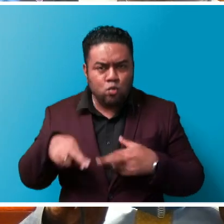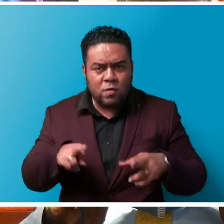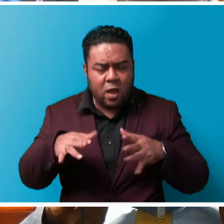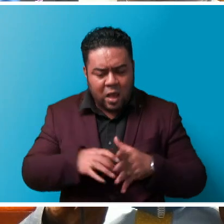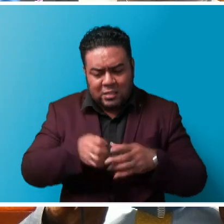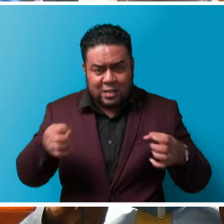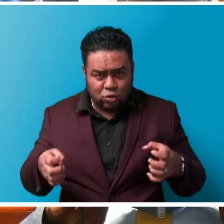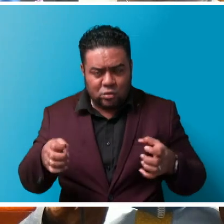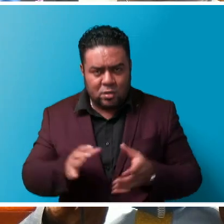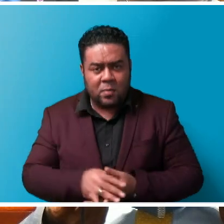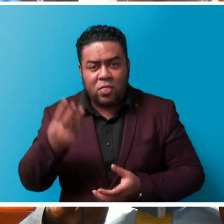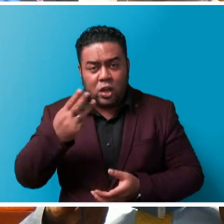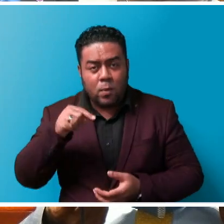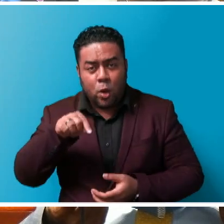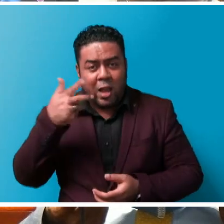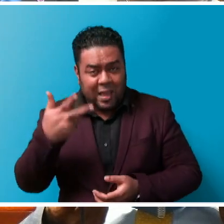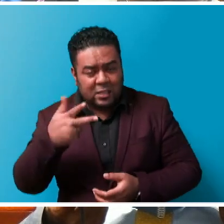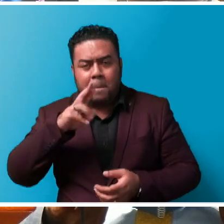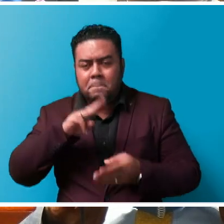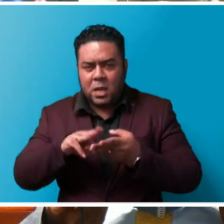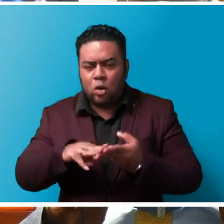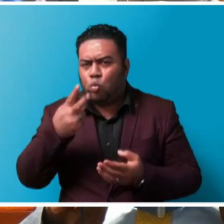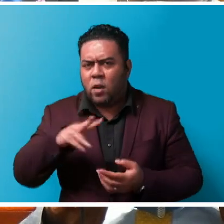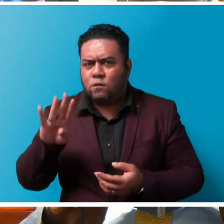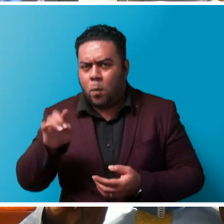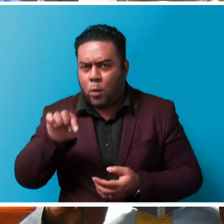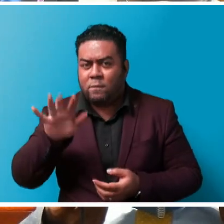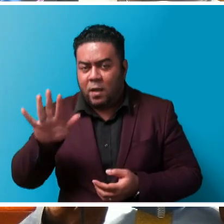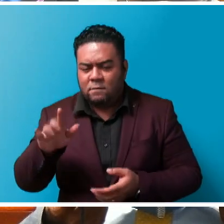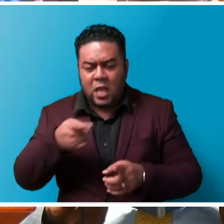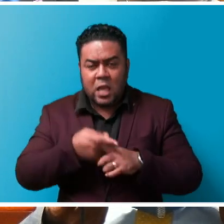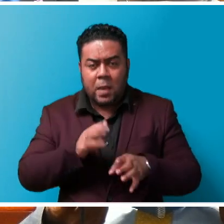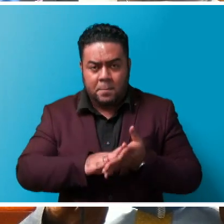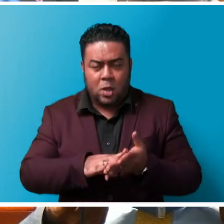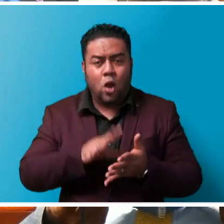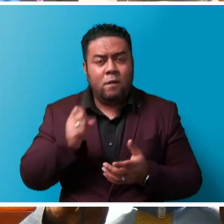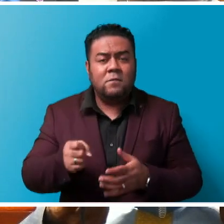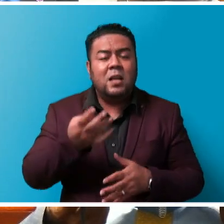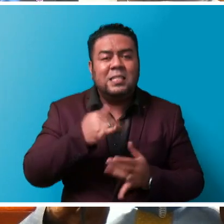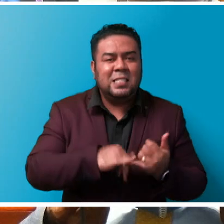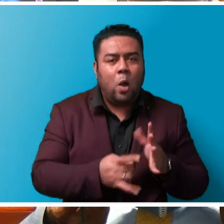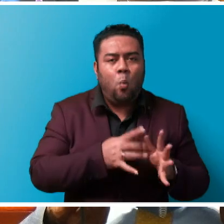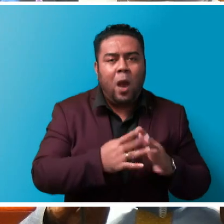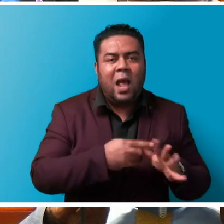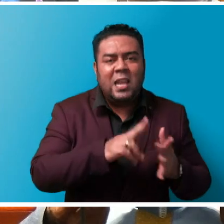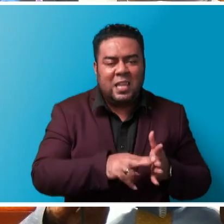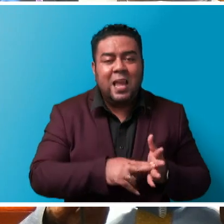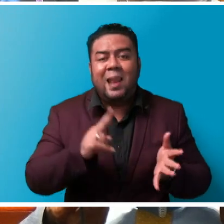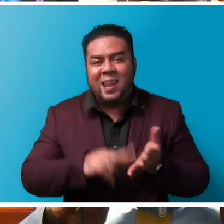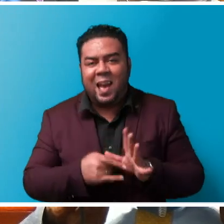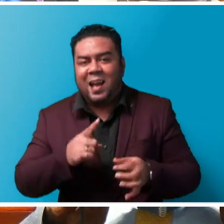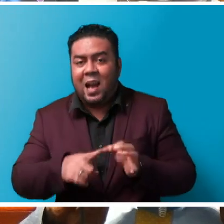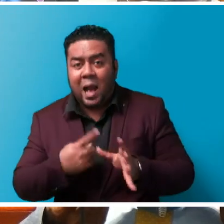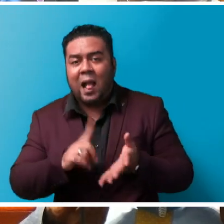extensions, 13.8 million covering 24.5 kilometers of pipeline from the Sawani Nagali corridor,